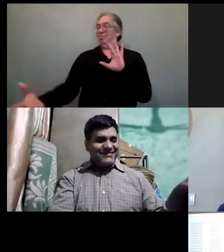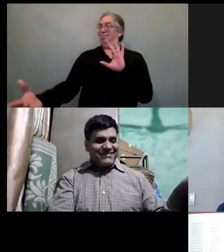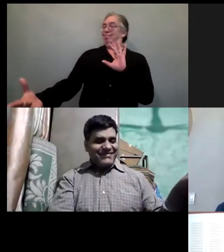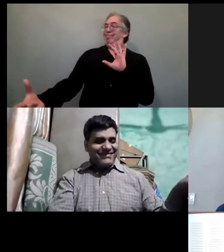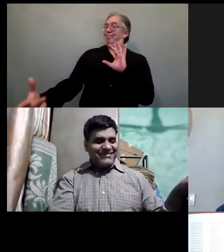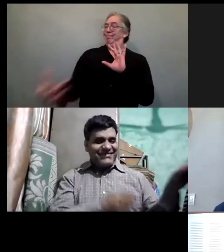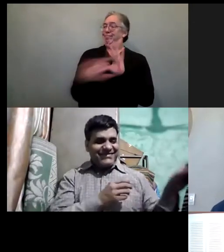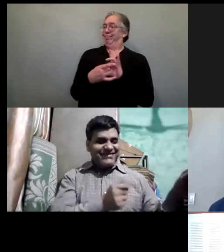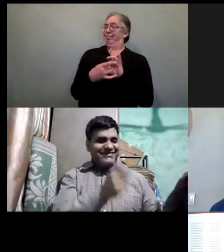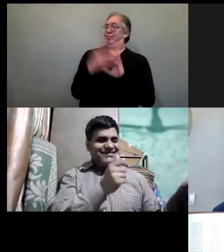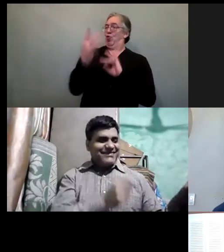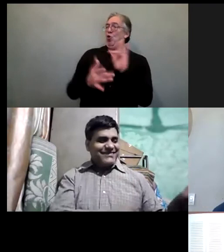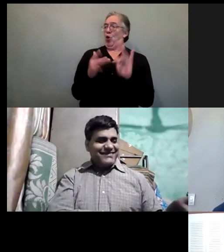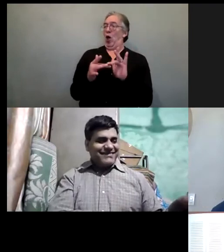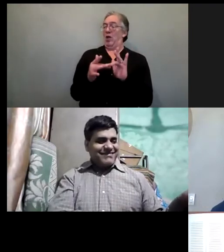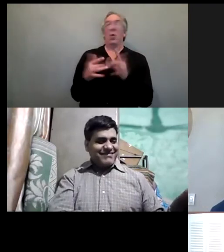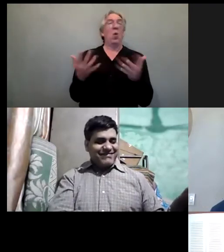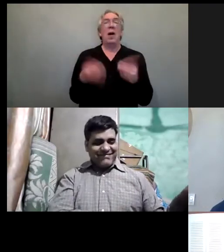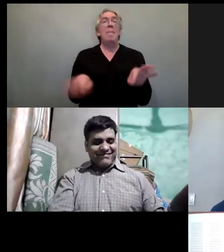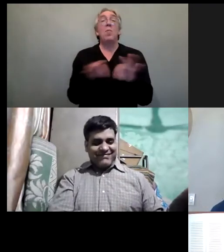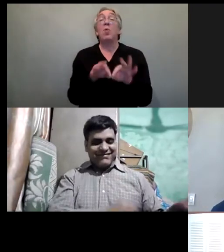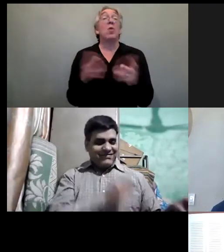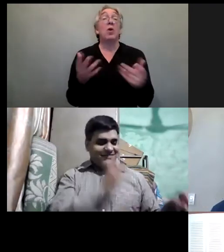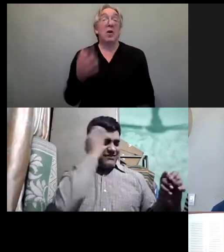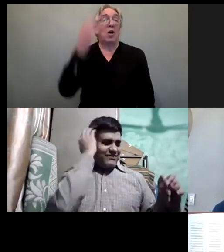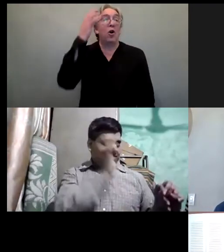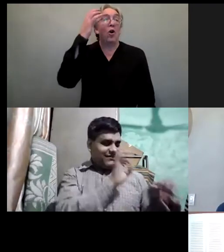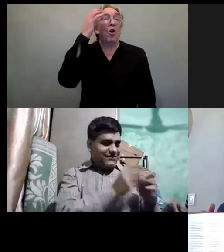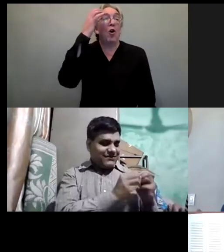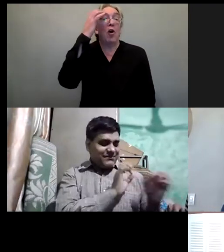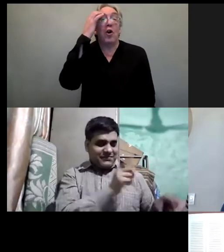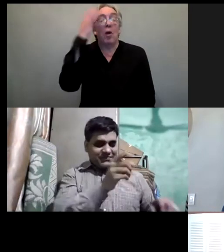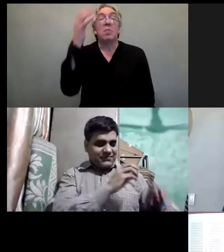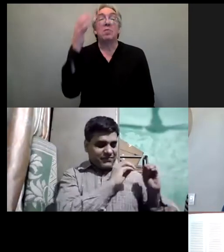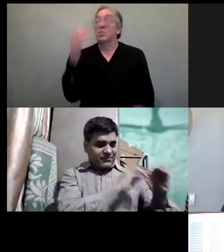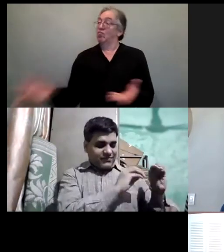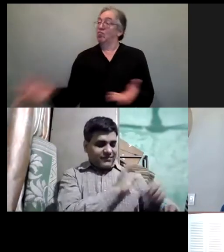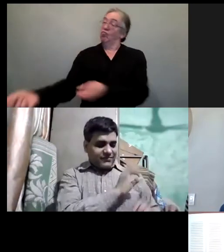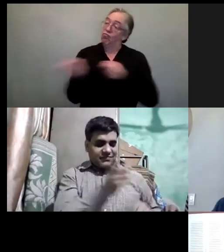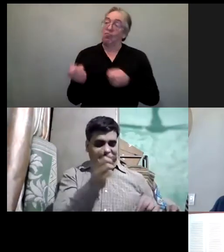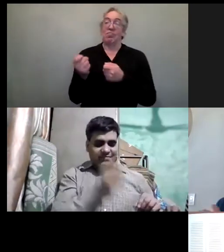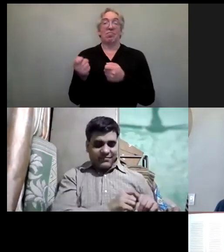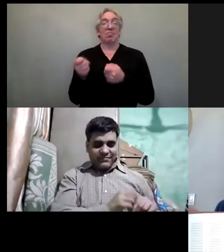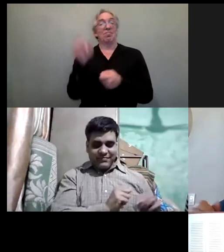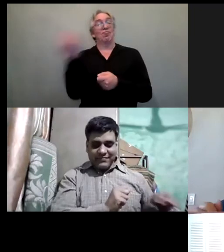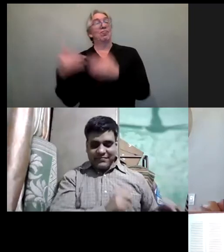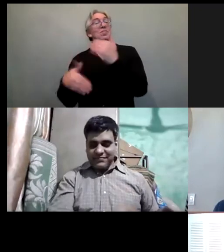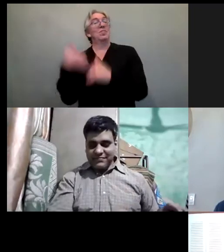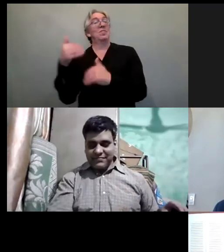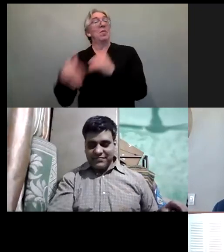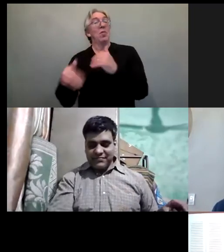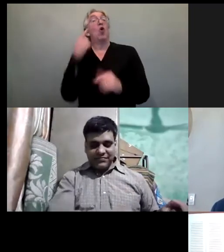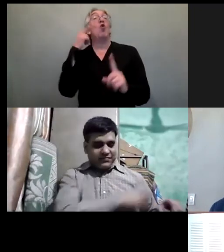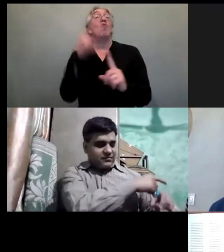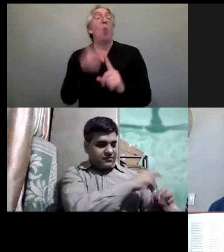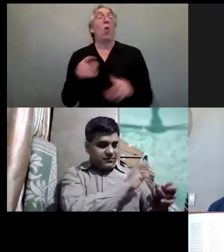change how things are being done in many places. But I want to conclude by underlining two